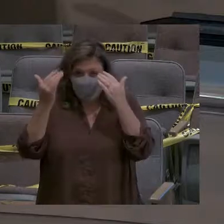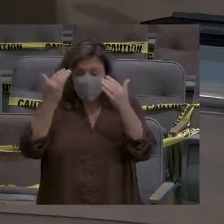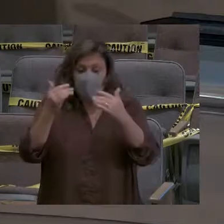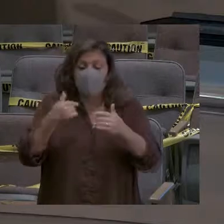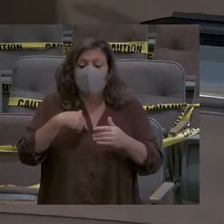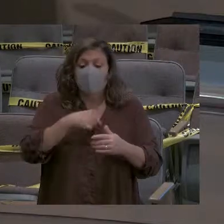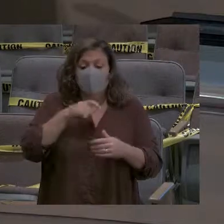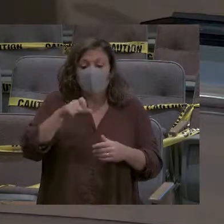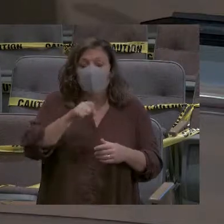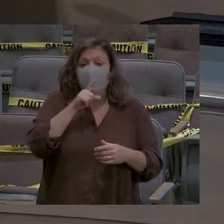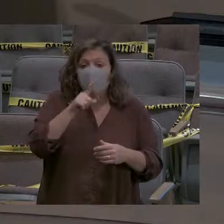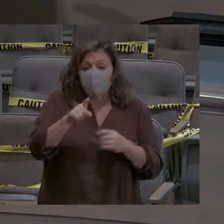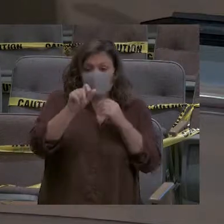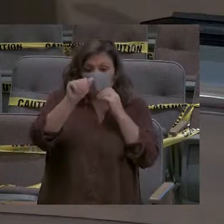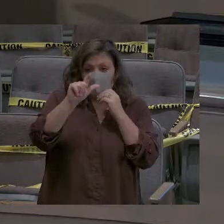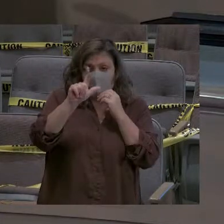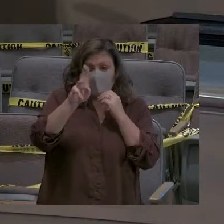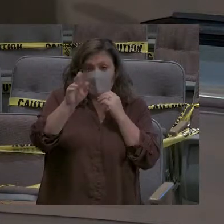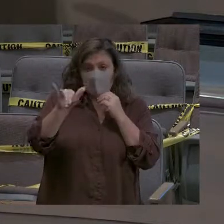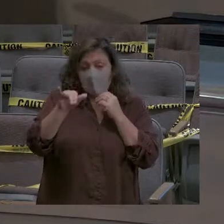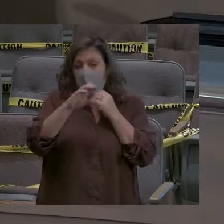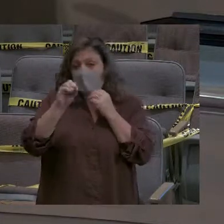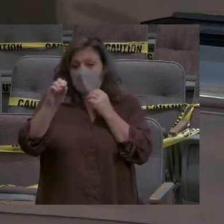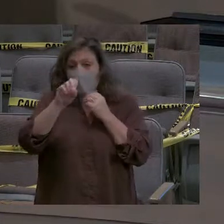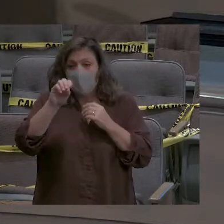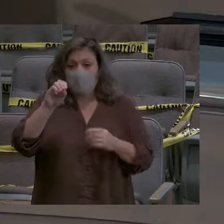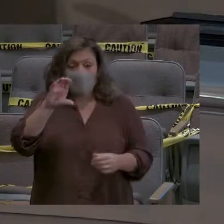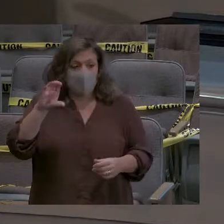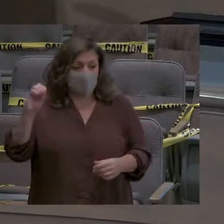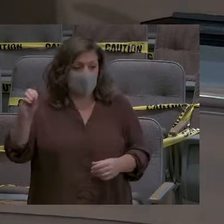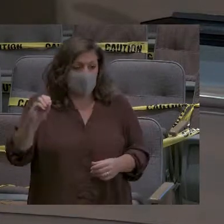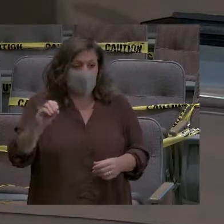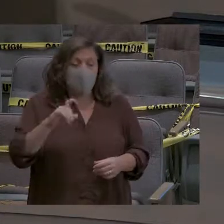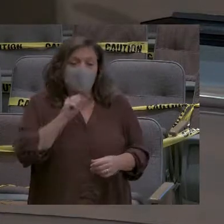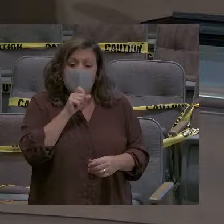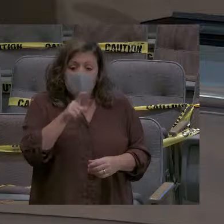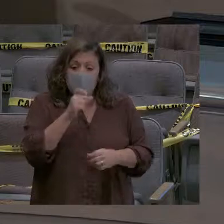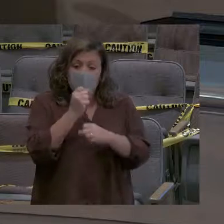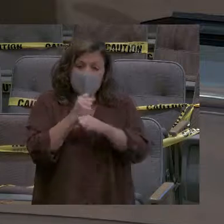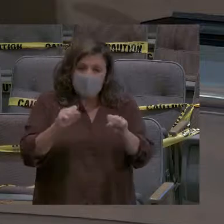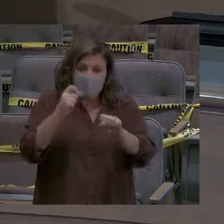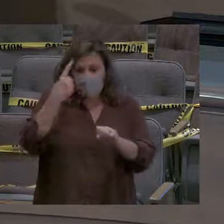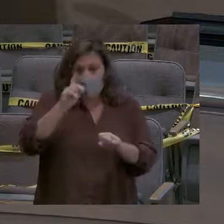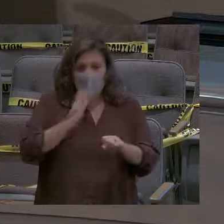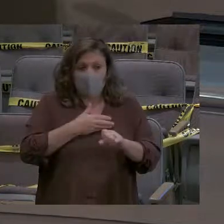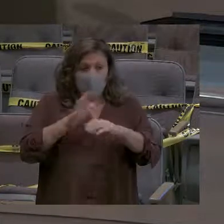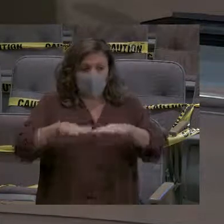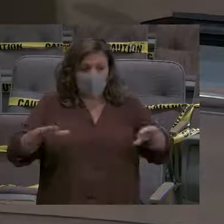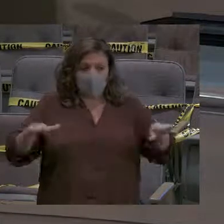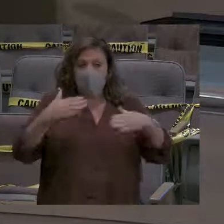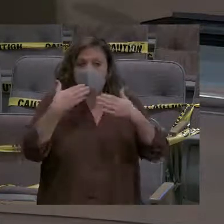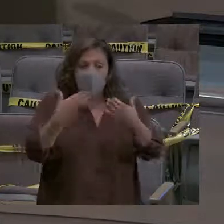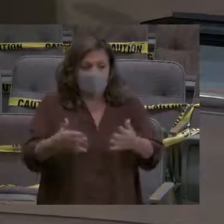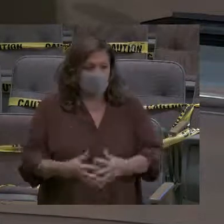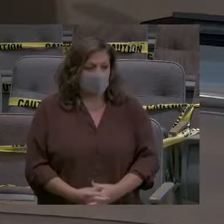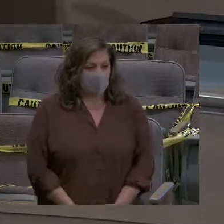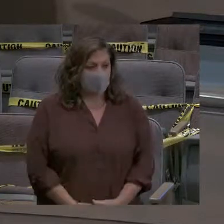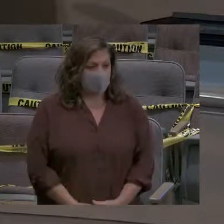Albany, Dougherty County, Southwest Georgia is safe for the next generation. Thank you.